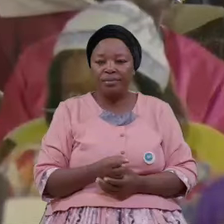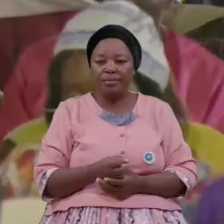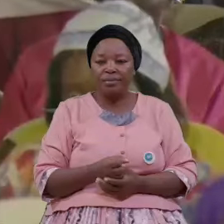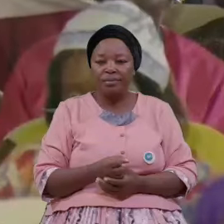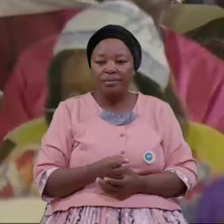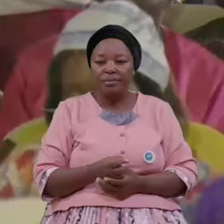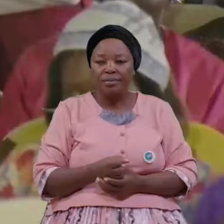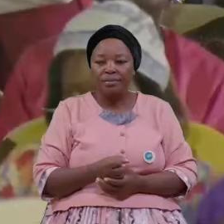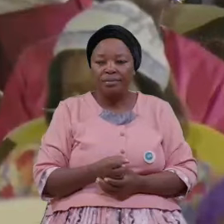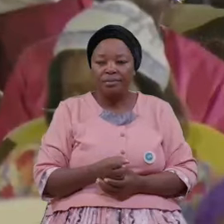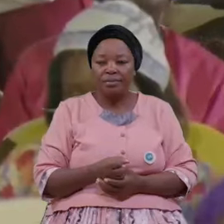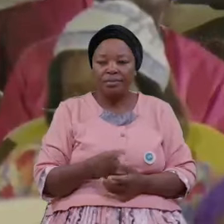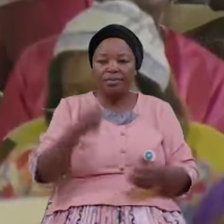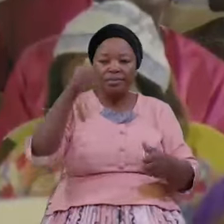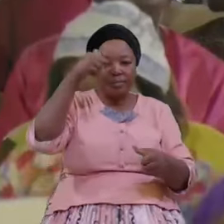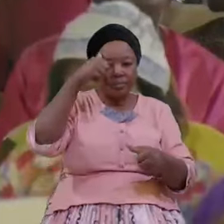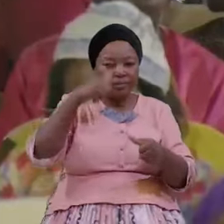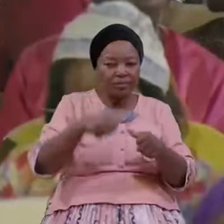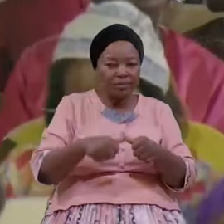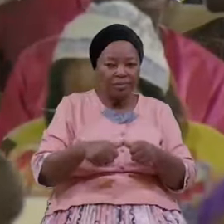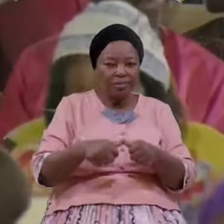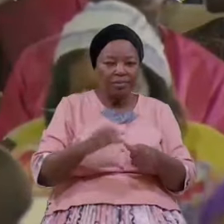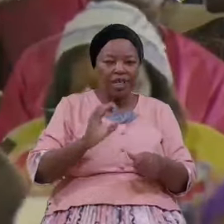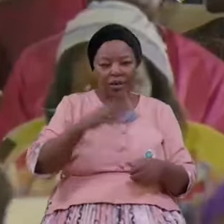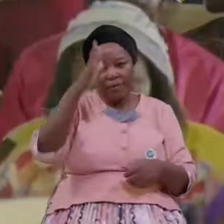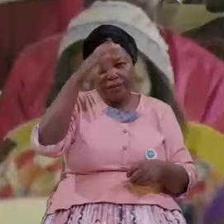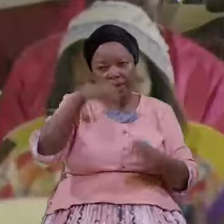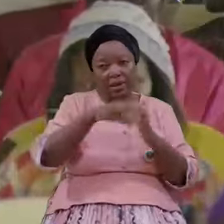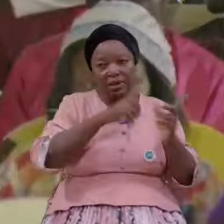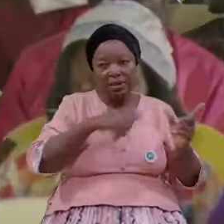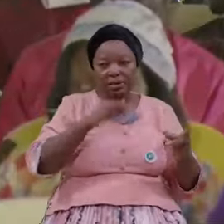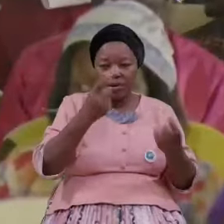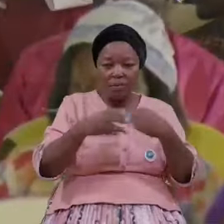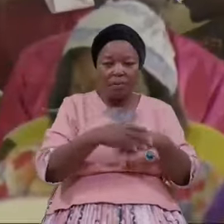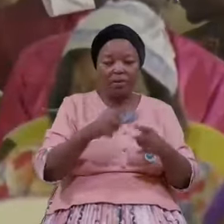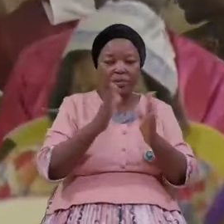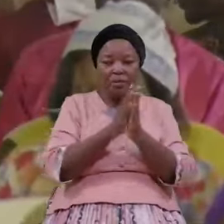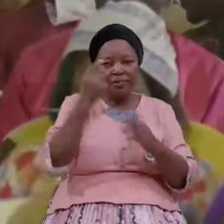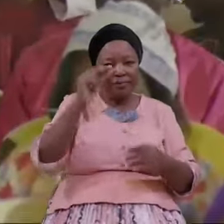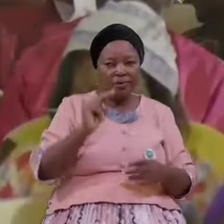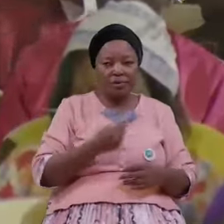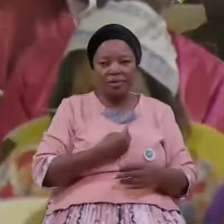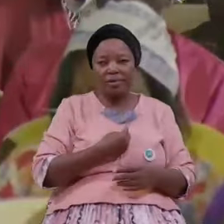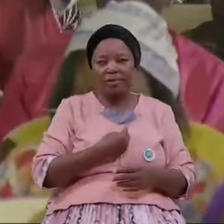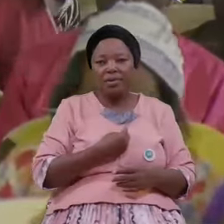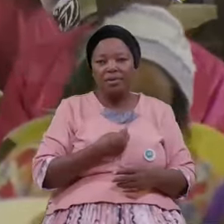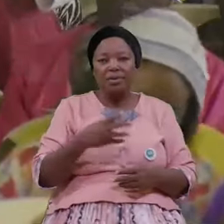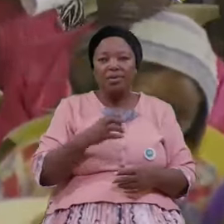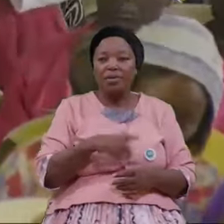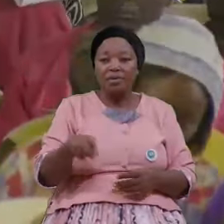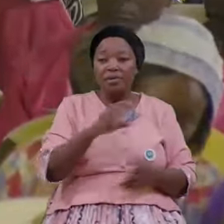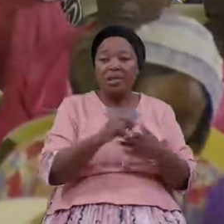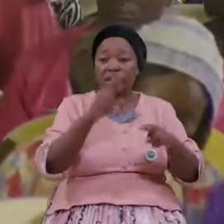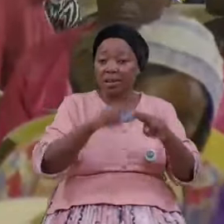Remember, our Father in the Lord is coming back to pray for us. Those of us that are seated,